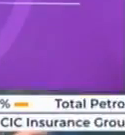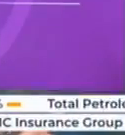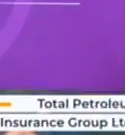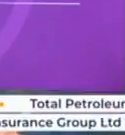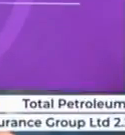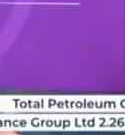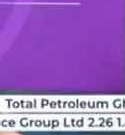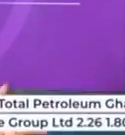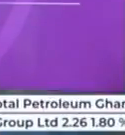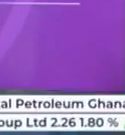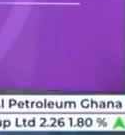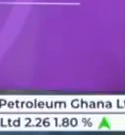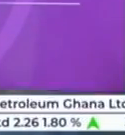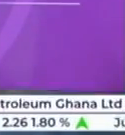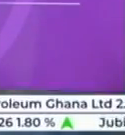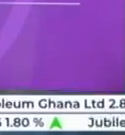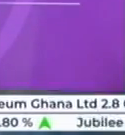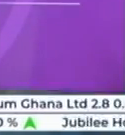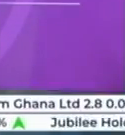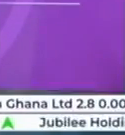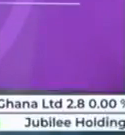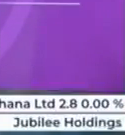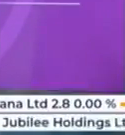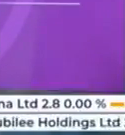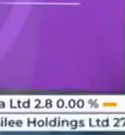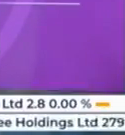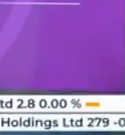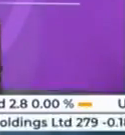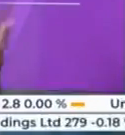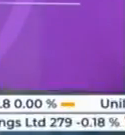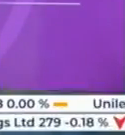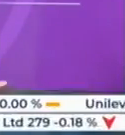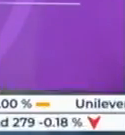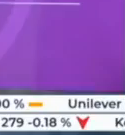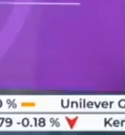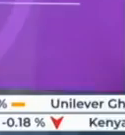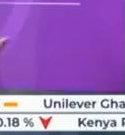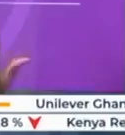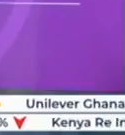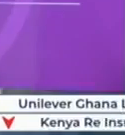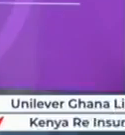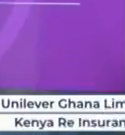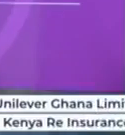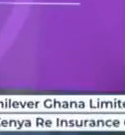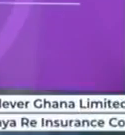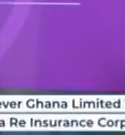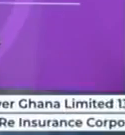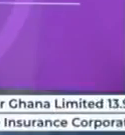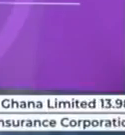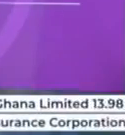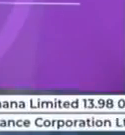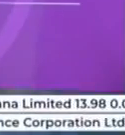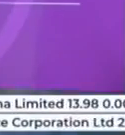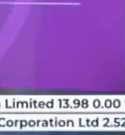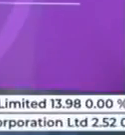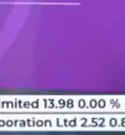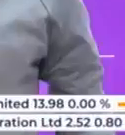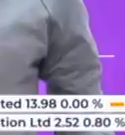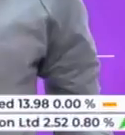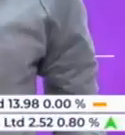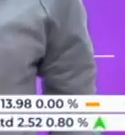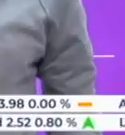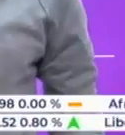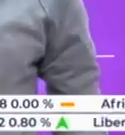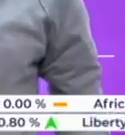on our social media platforms at Metropole TV KE. Keep the conversation going, engage with us so we can know what kind of products you're interested in. Yes. And